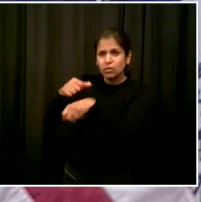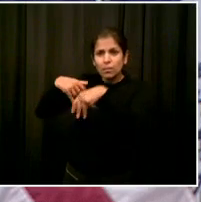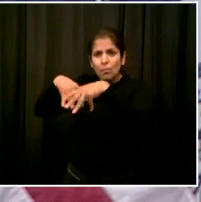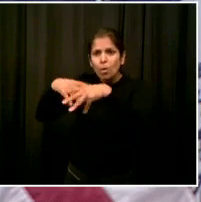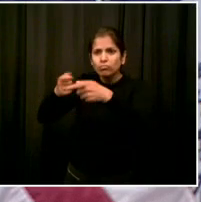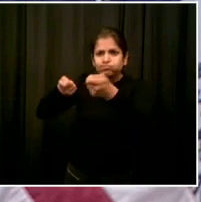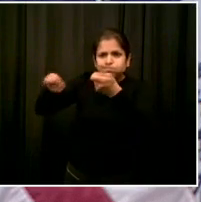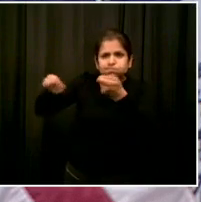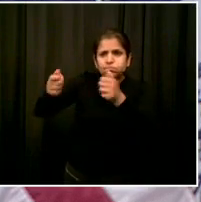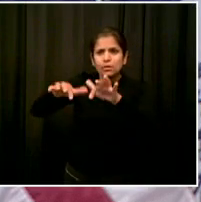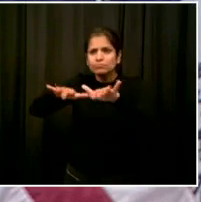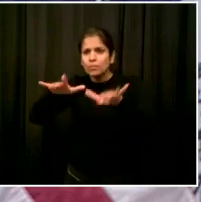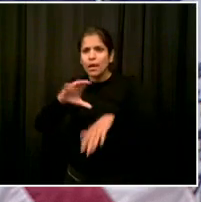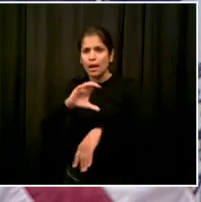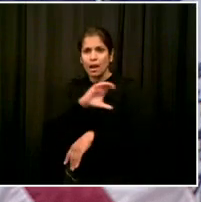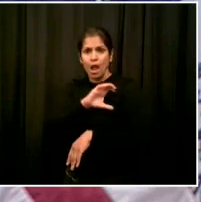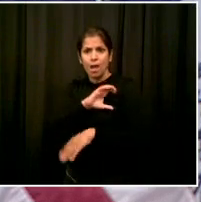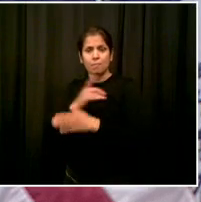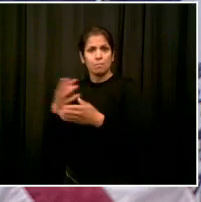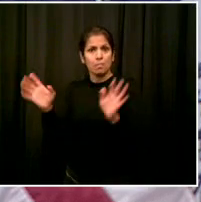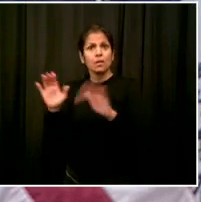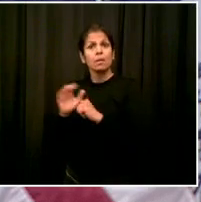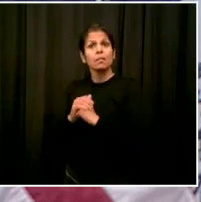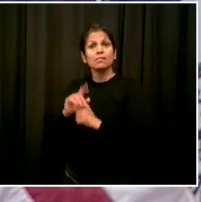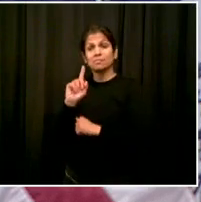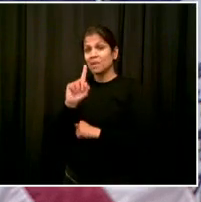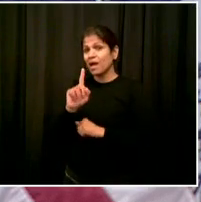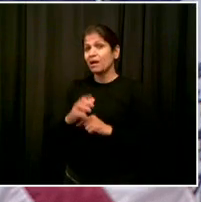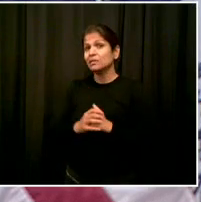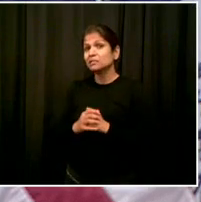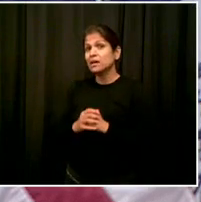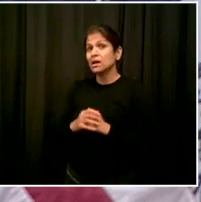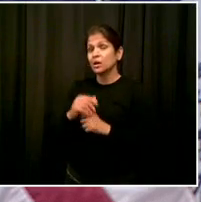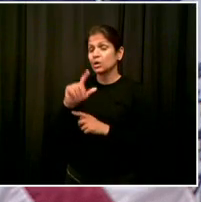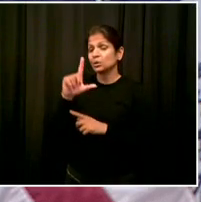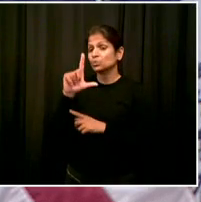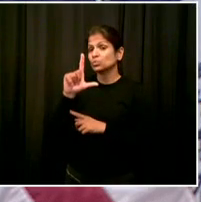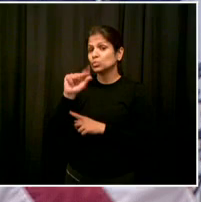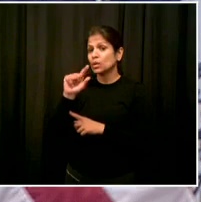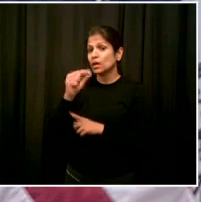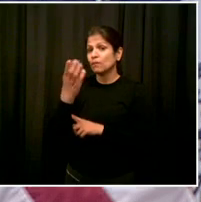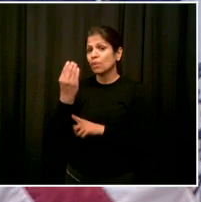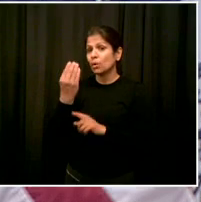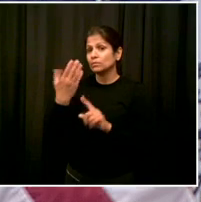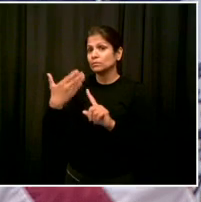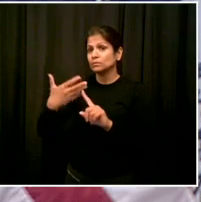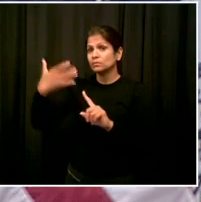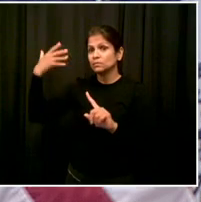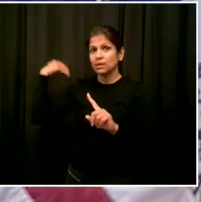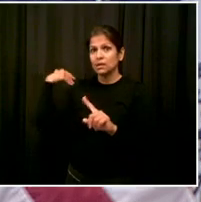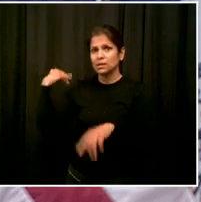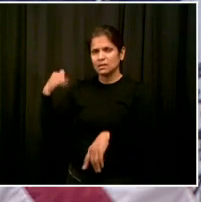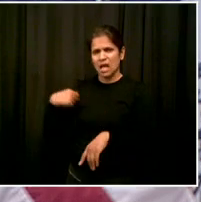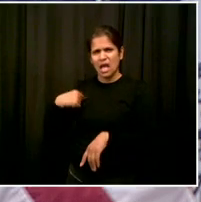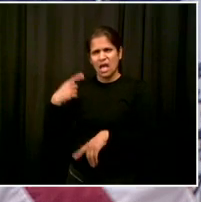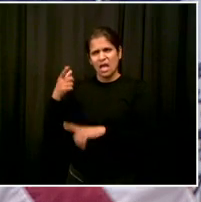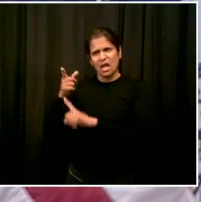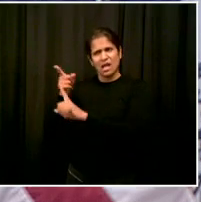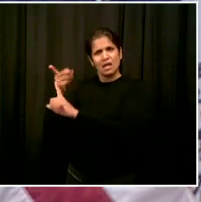He had punitive damages assessed against him during the RNC cases in federal court